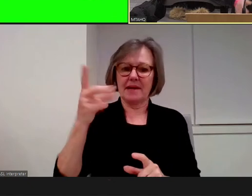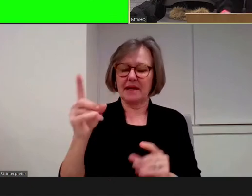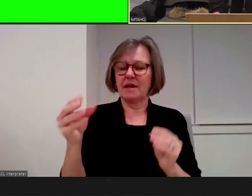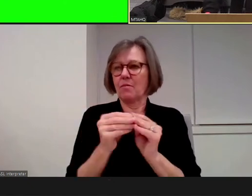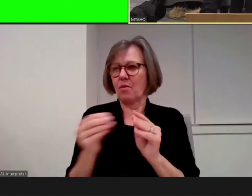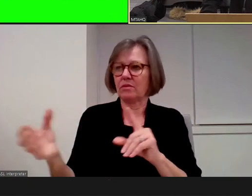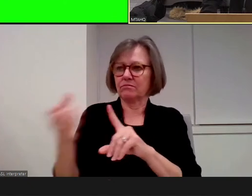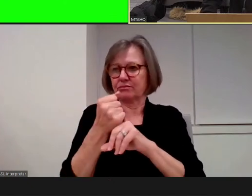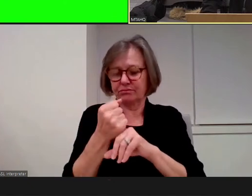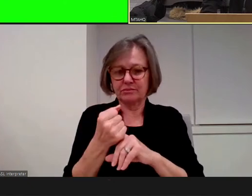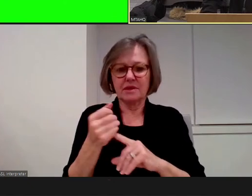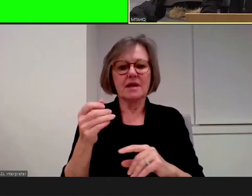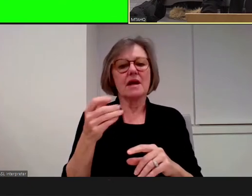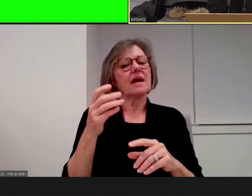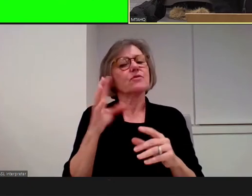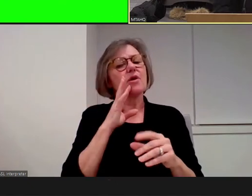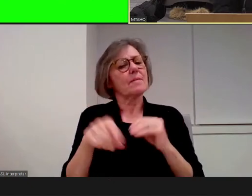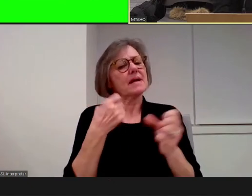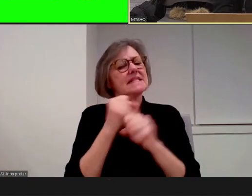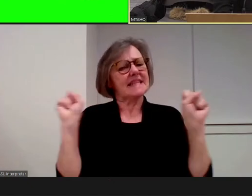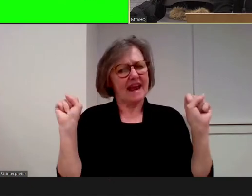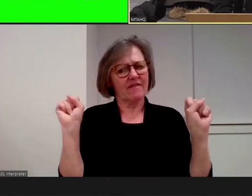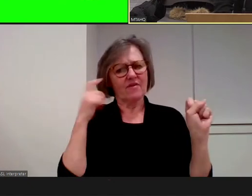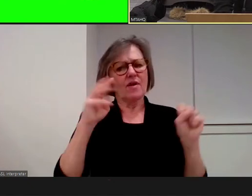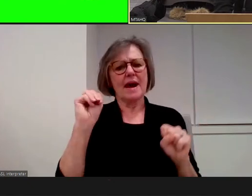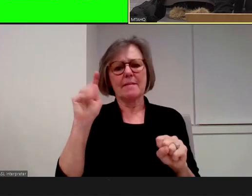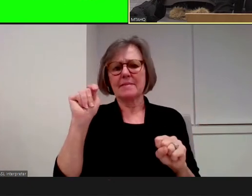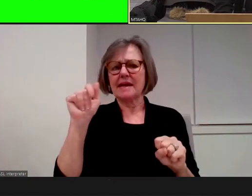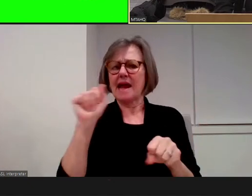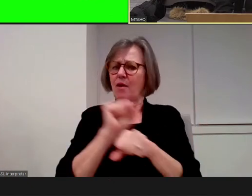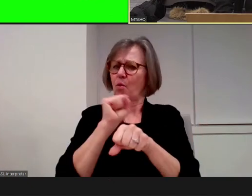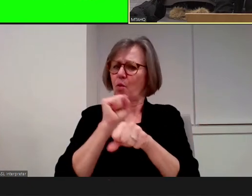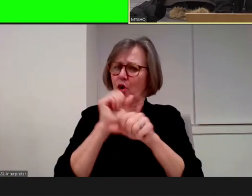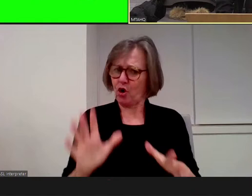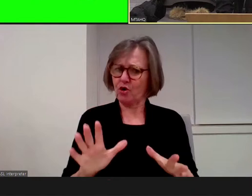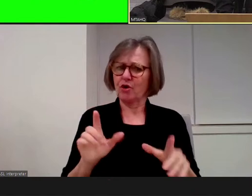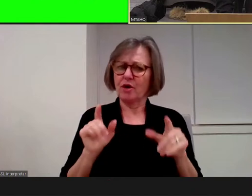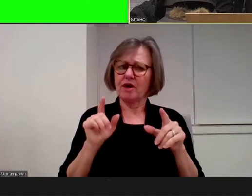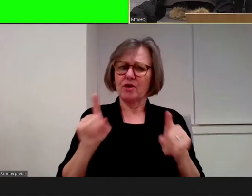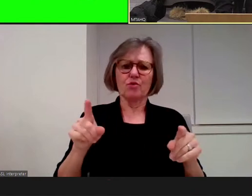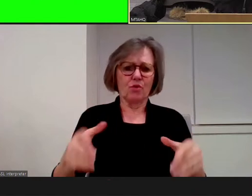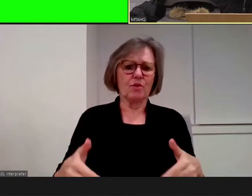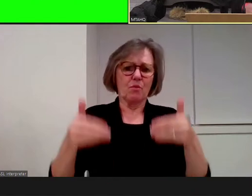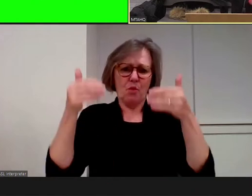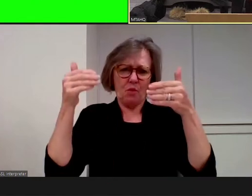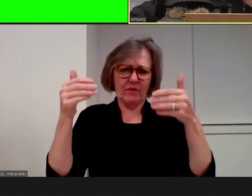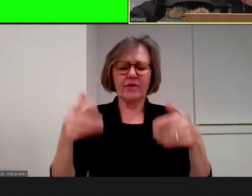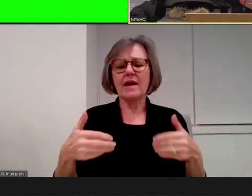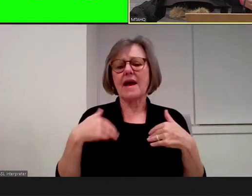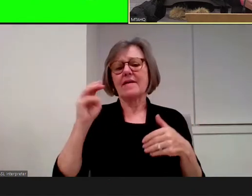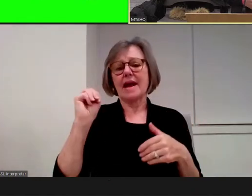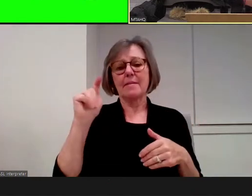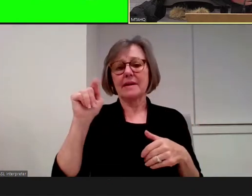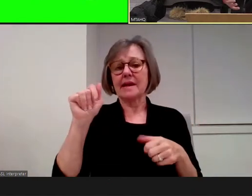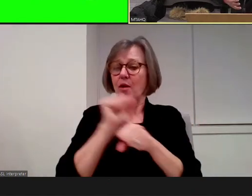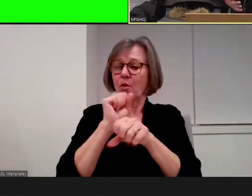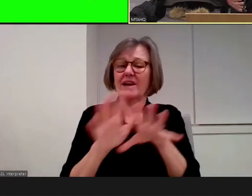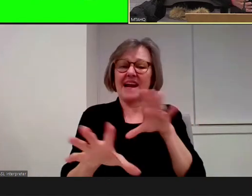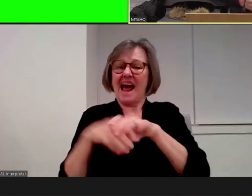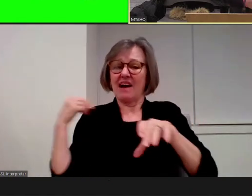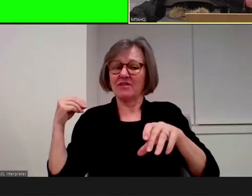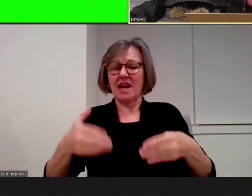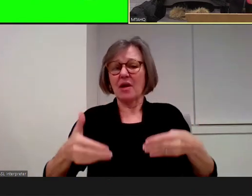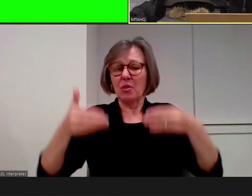also like to address the safety of the MTA workers during the booth. Having MTA workers outside the